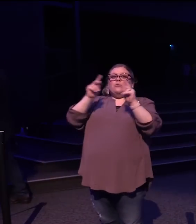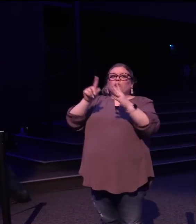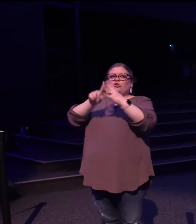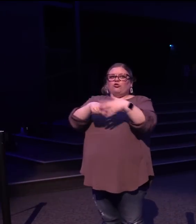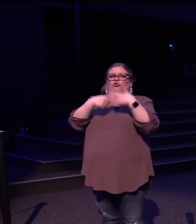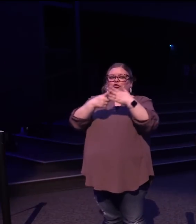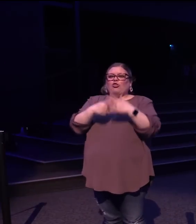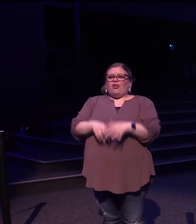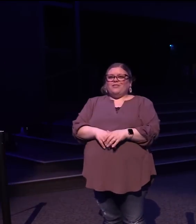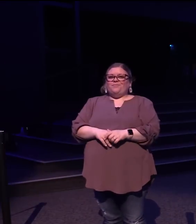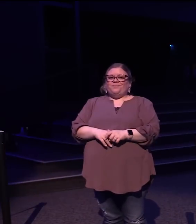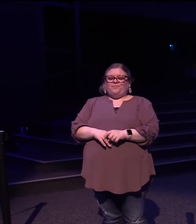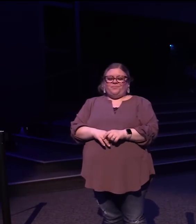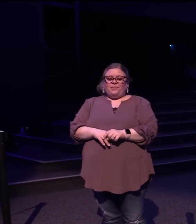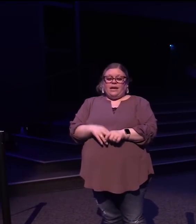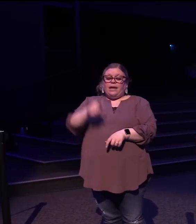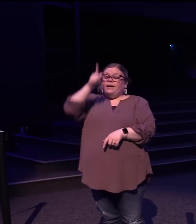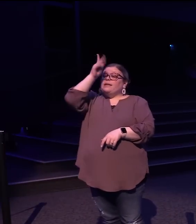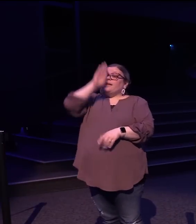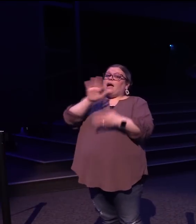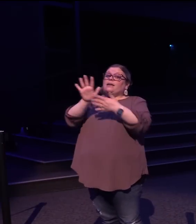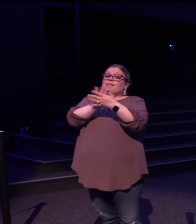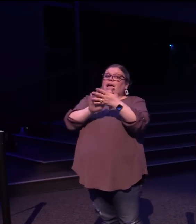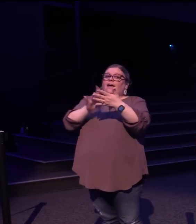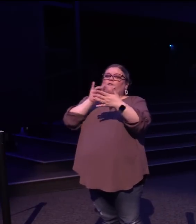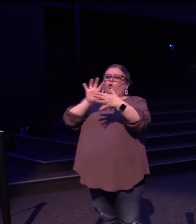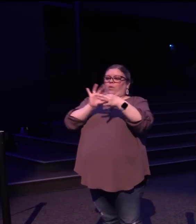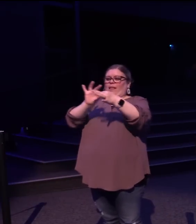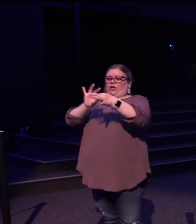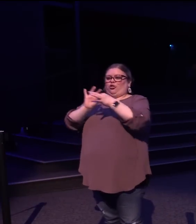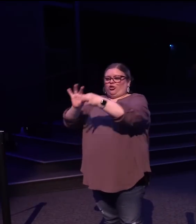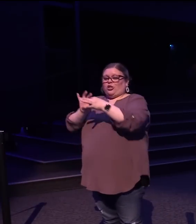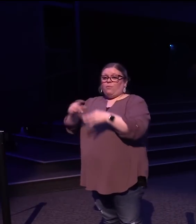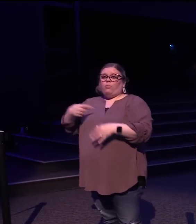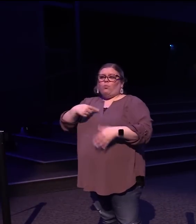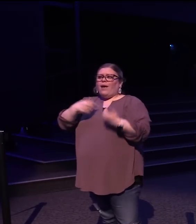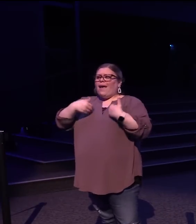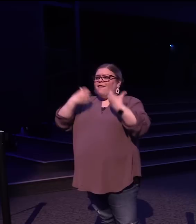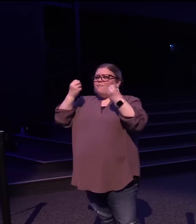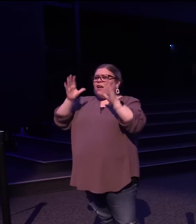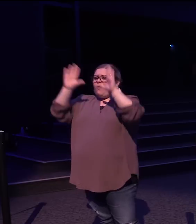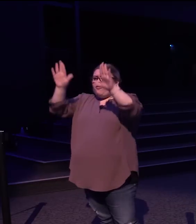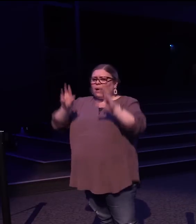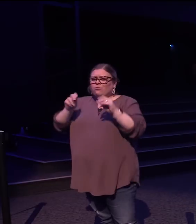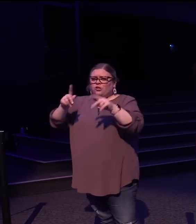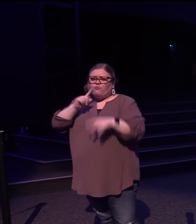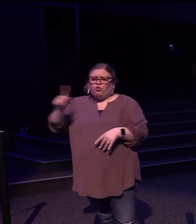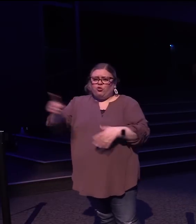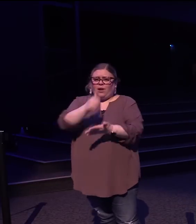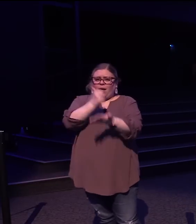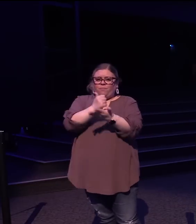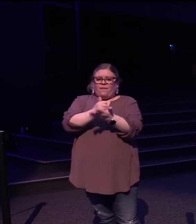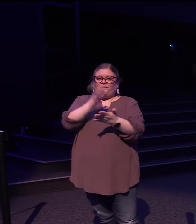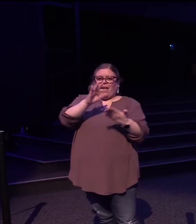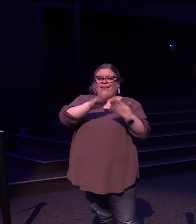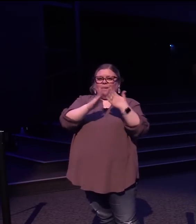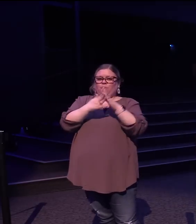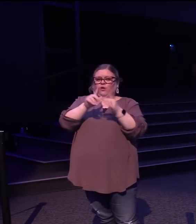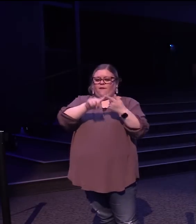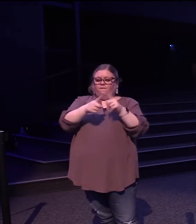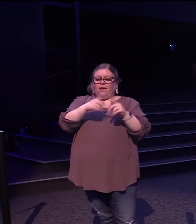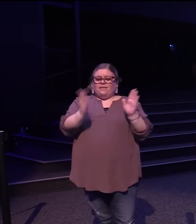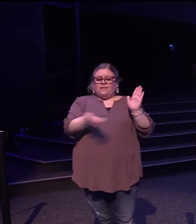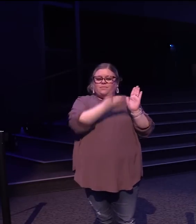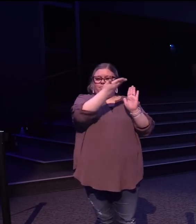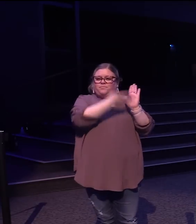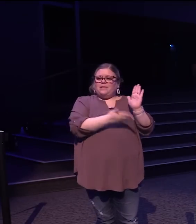start. God designed us to connect relationally with each other. We have a lot of great opportunities to help you find a community of friends. Here are just a